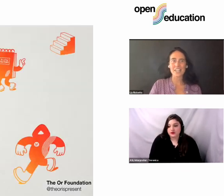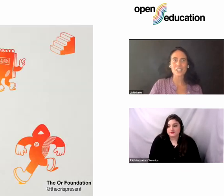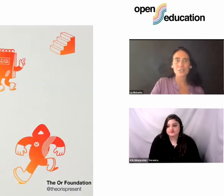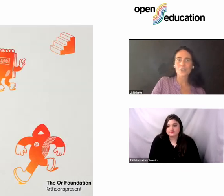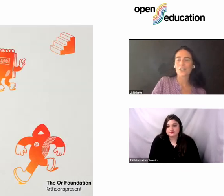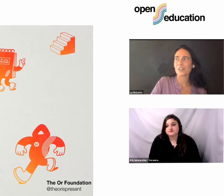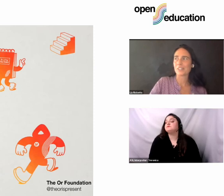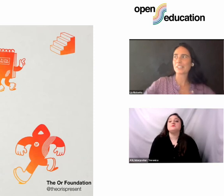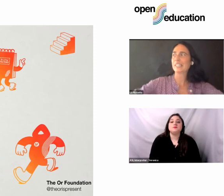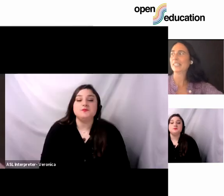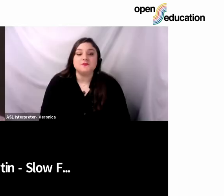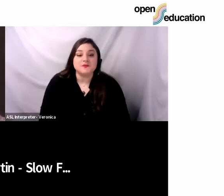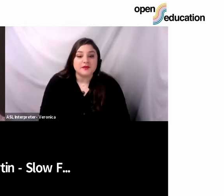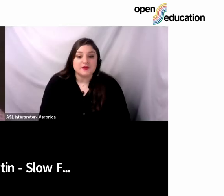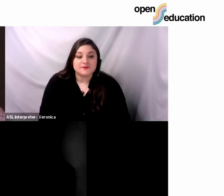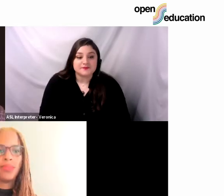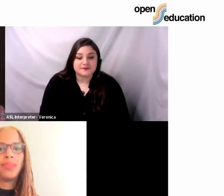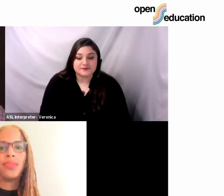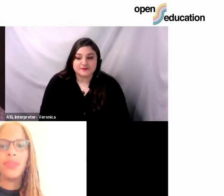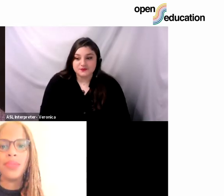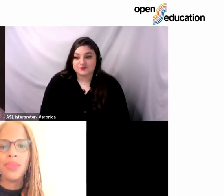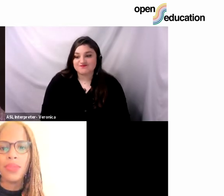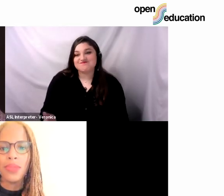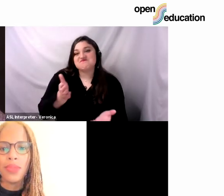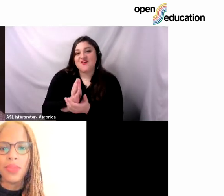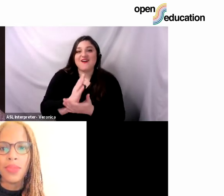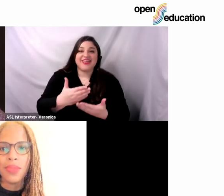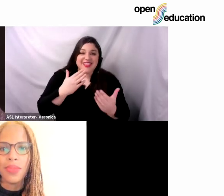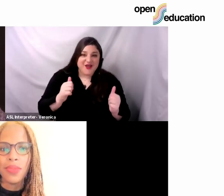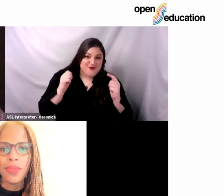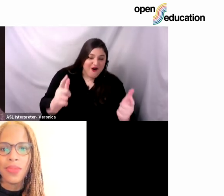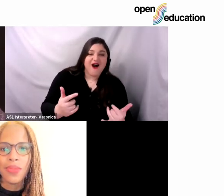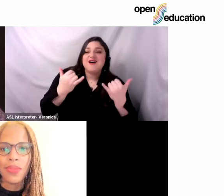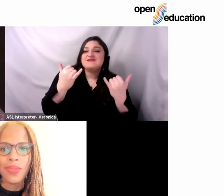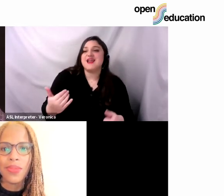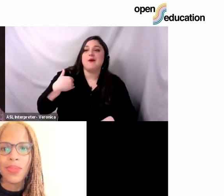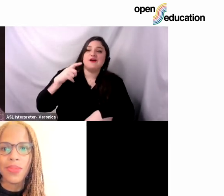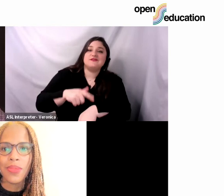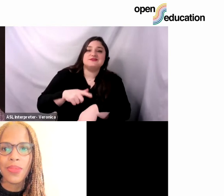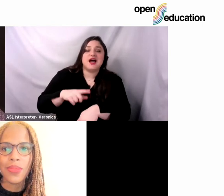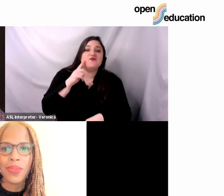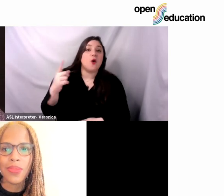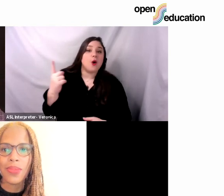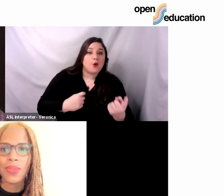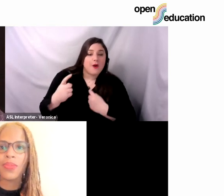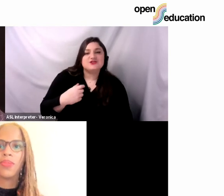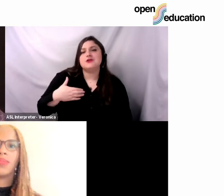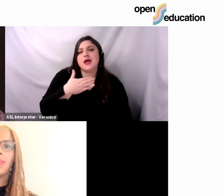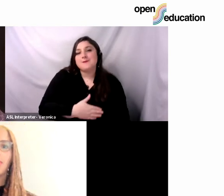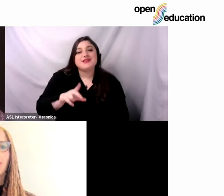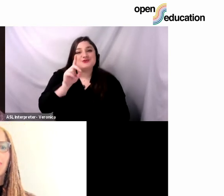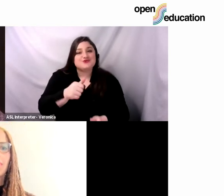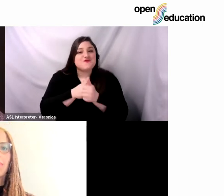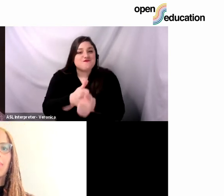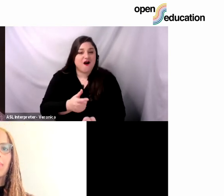All right, thank you all. We can have some time for questions now. And please do follow us on Instagram. We haven't